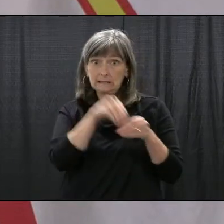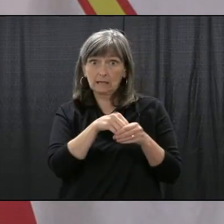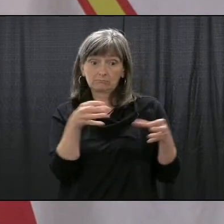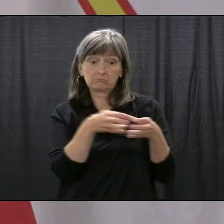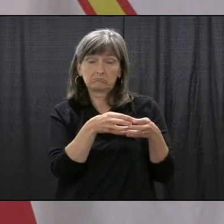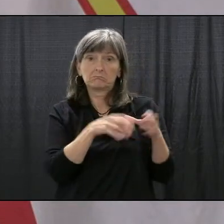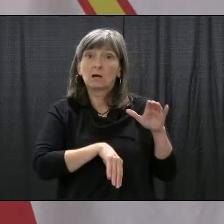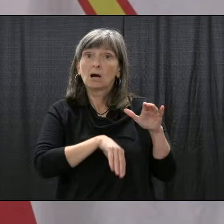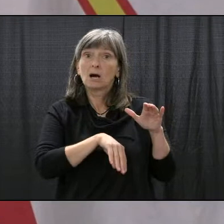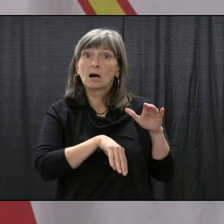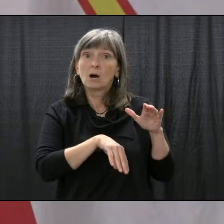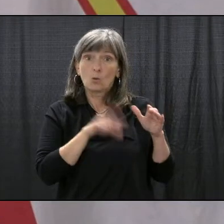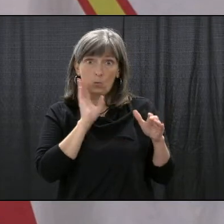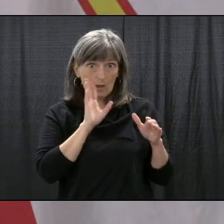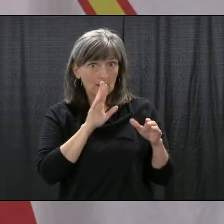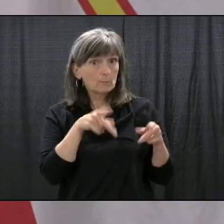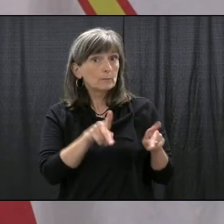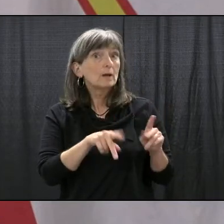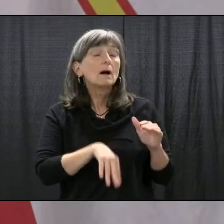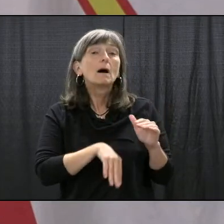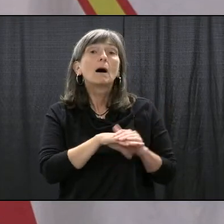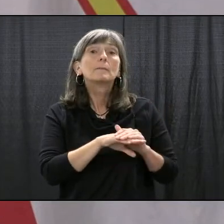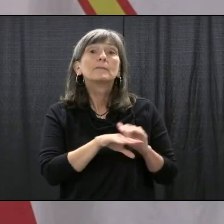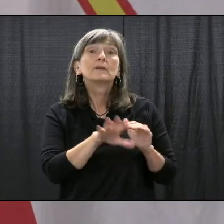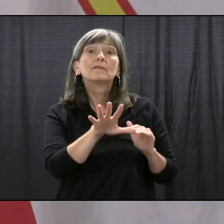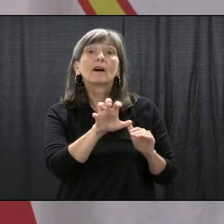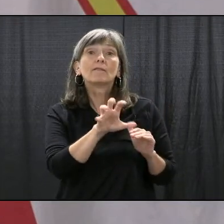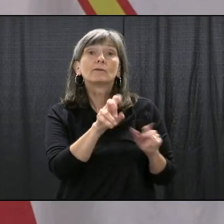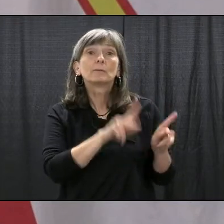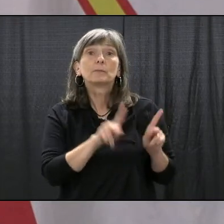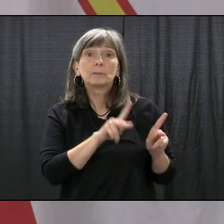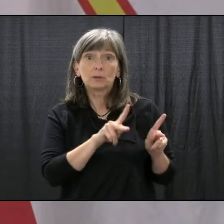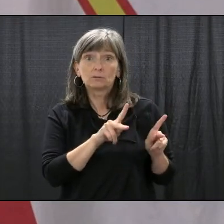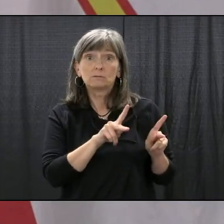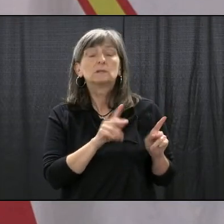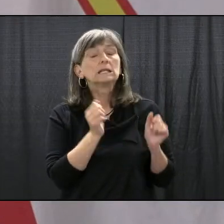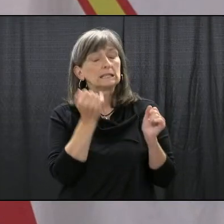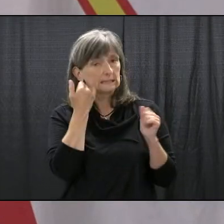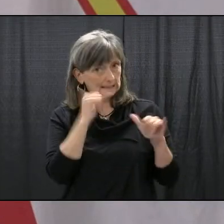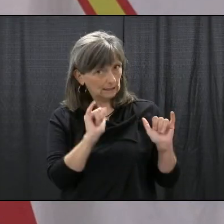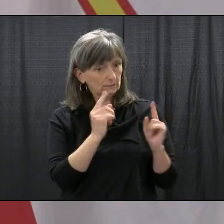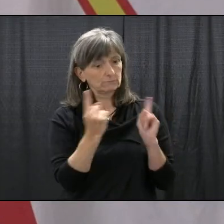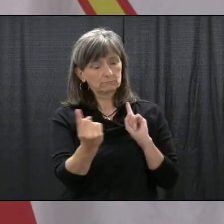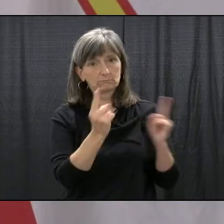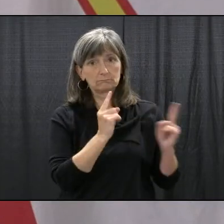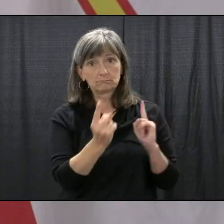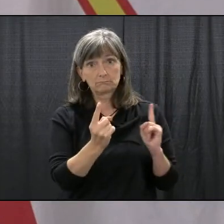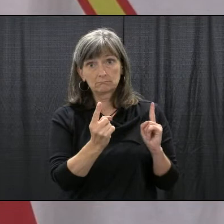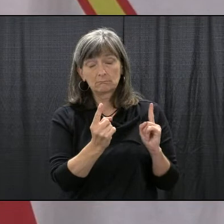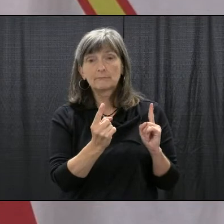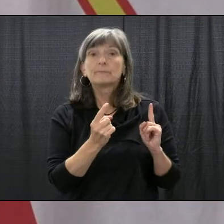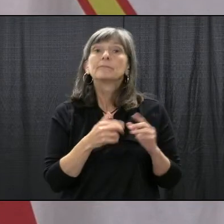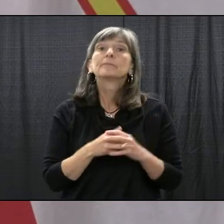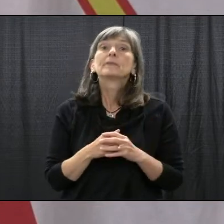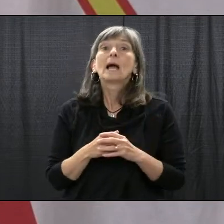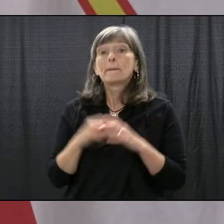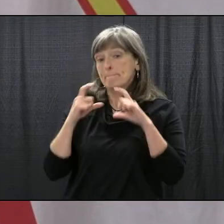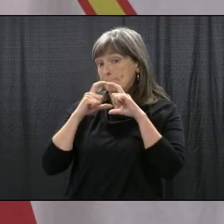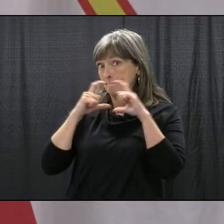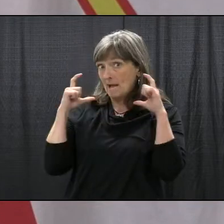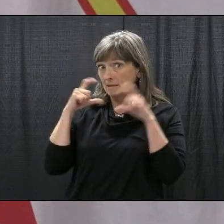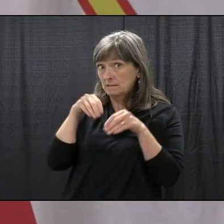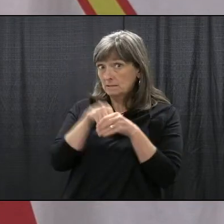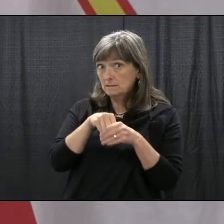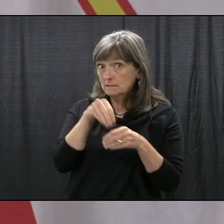for up to 500, or will be permitted for up to 500 individuals with physical distancing, and the special measures orders requiring masks in